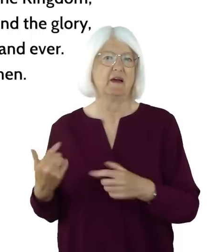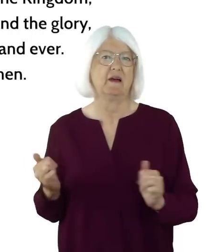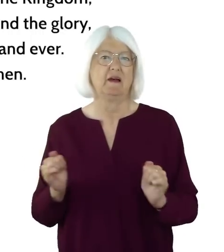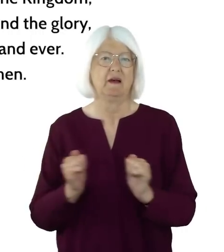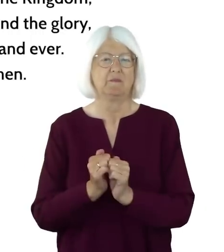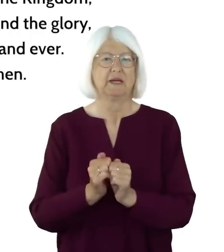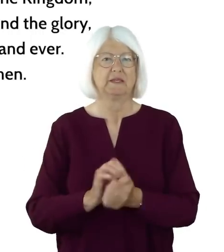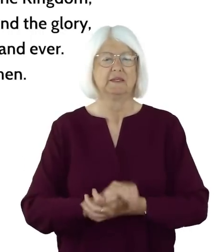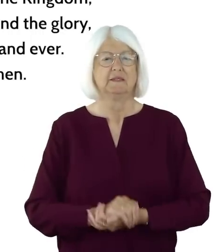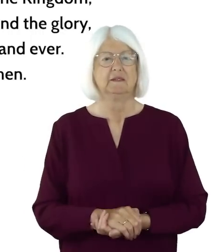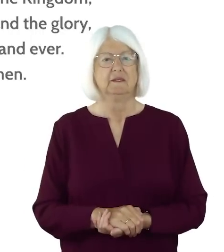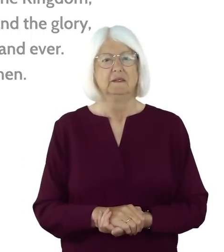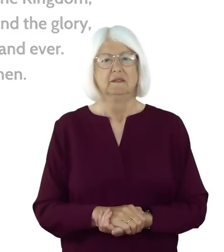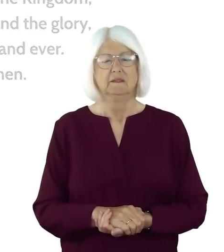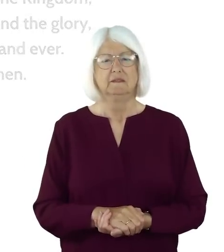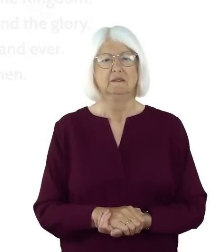for ever and ever.